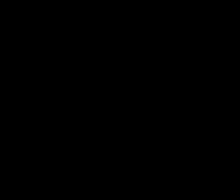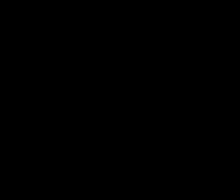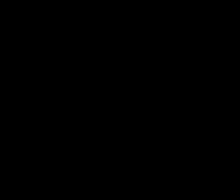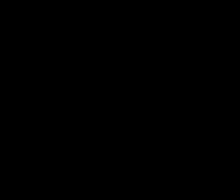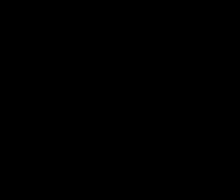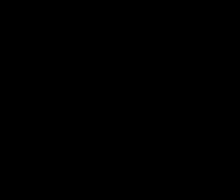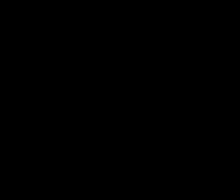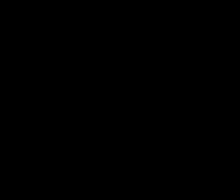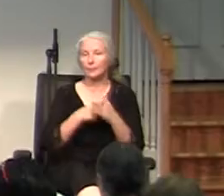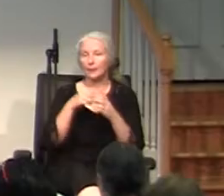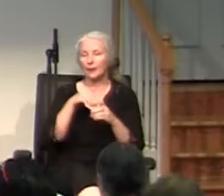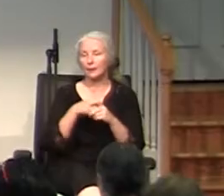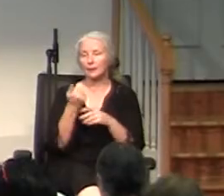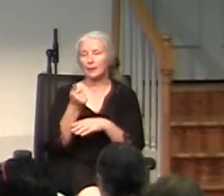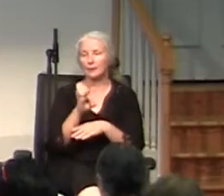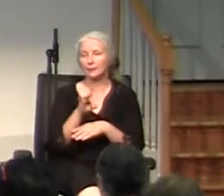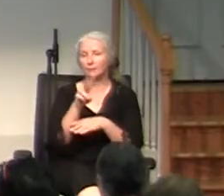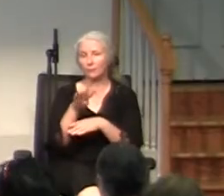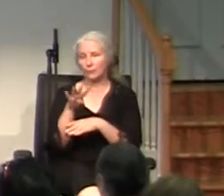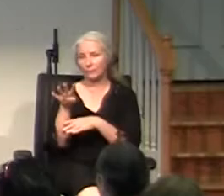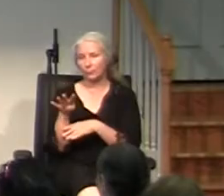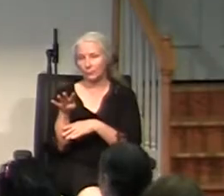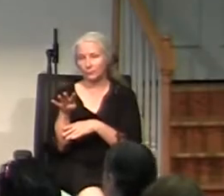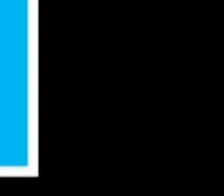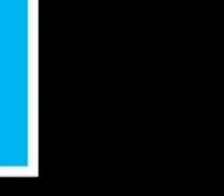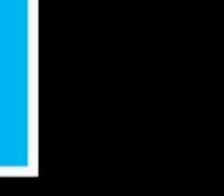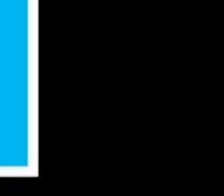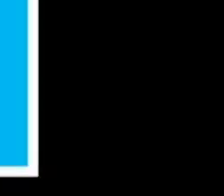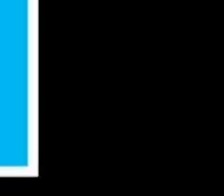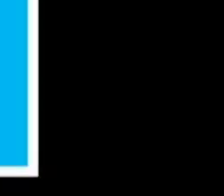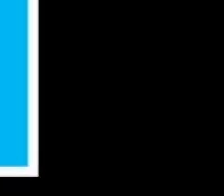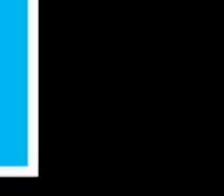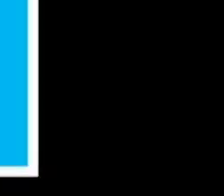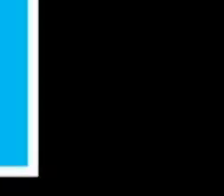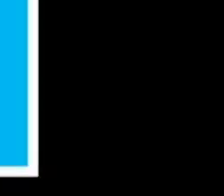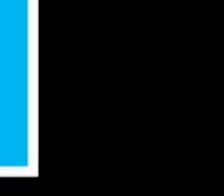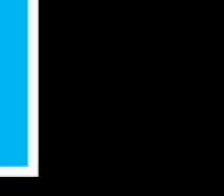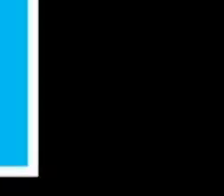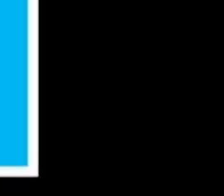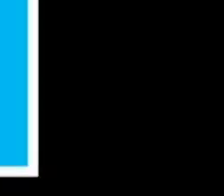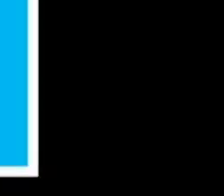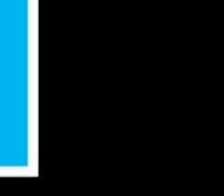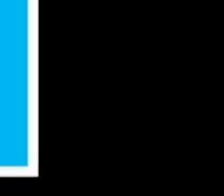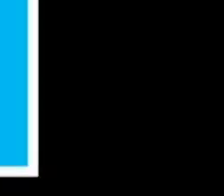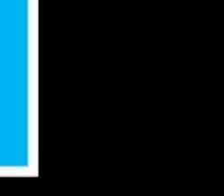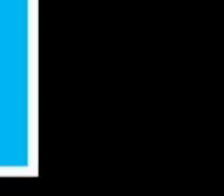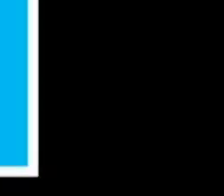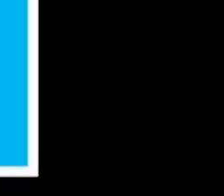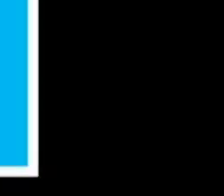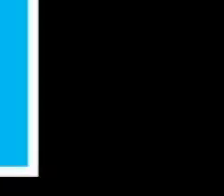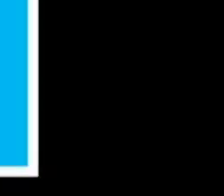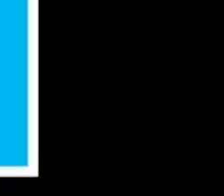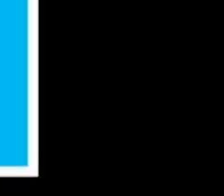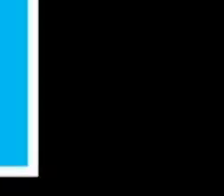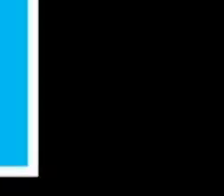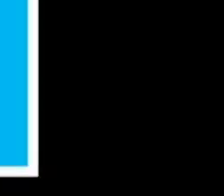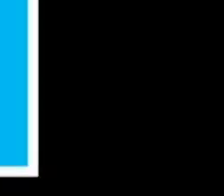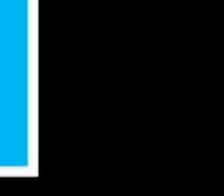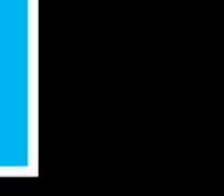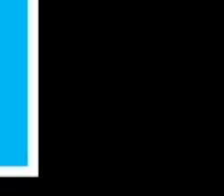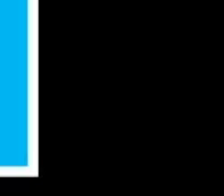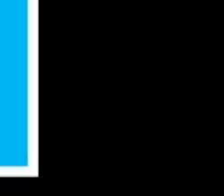1844. And in Daniel chapter 7, verse 9, we have movement of thrones